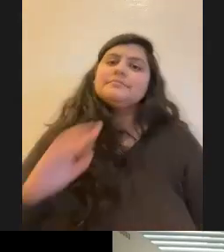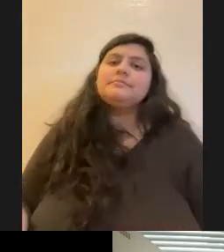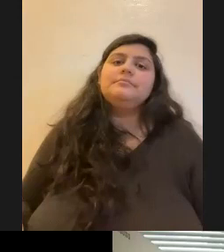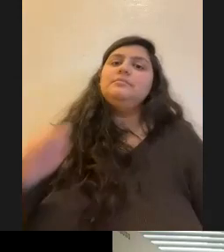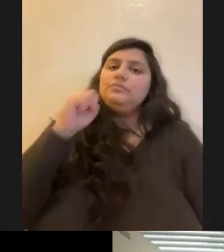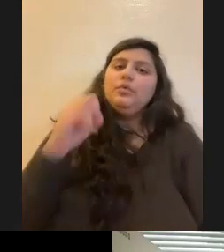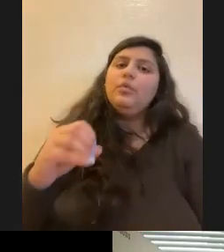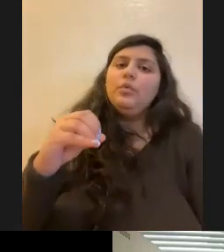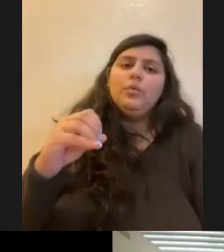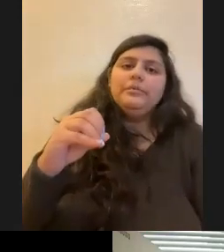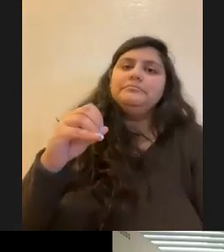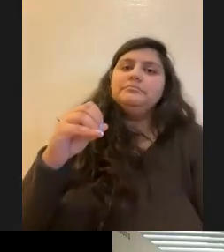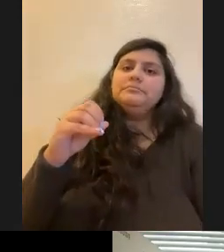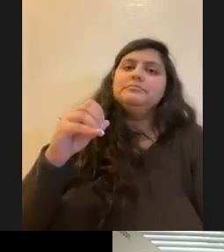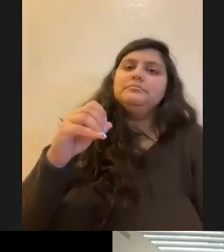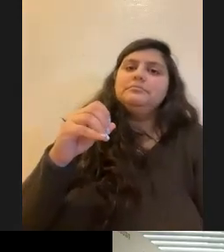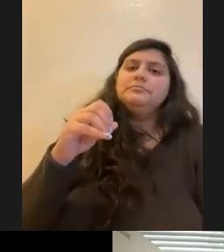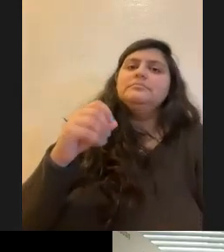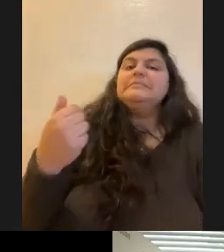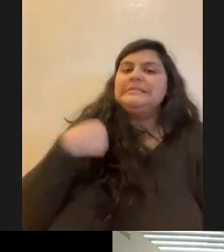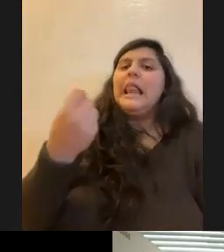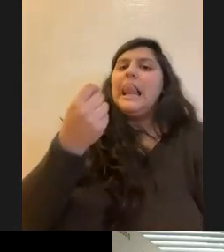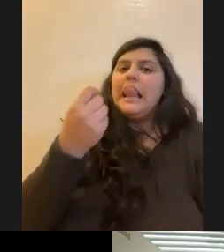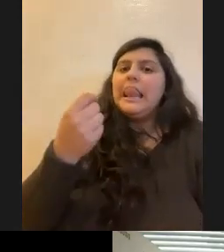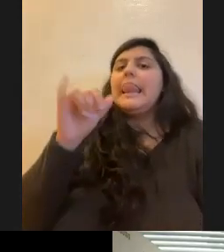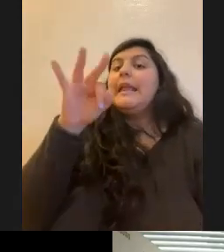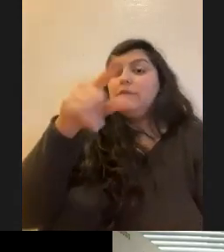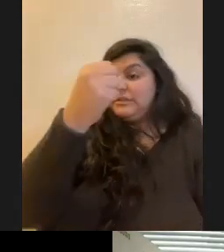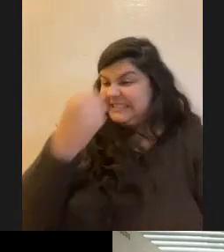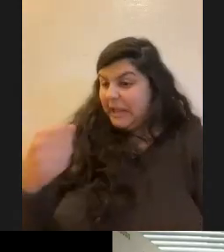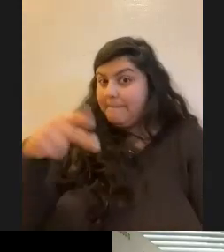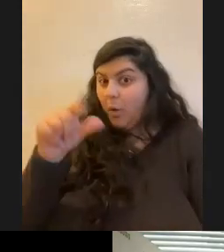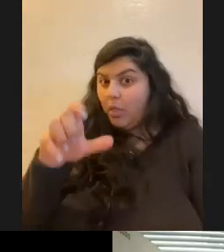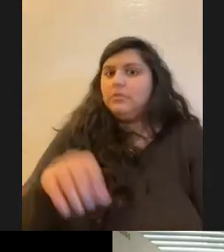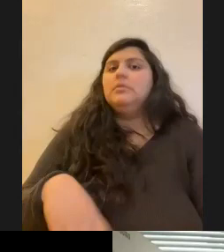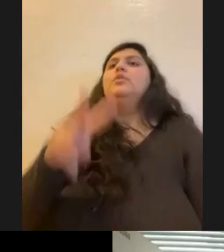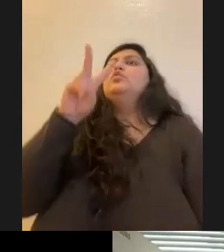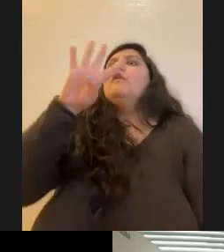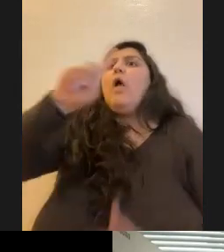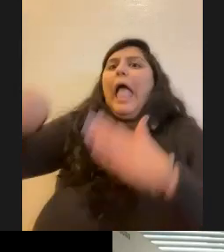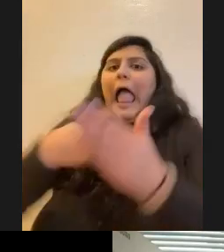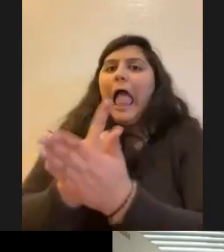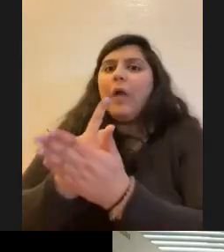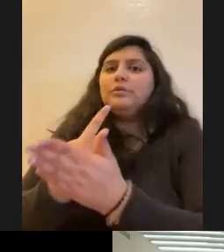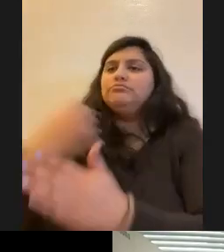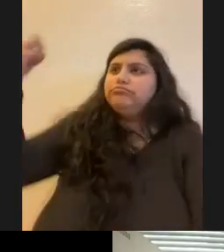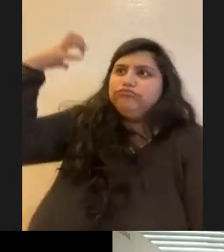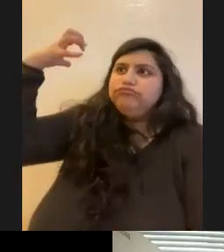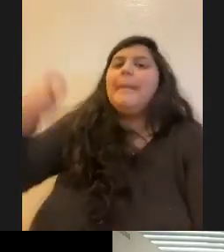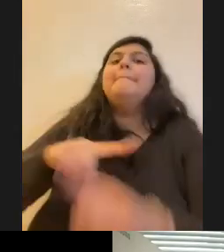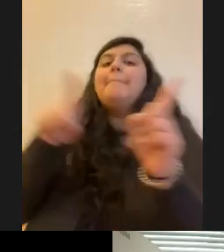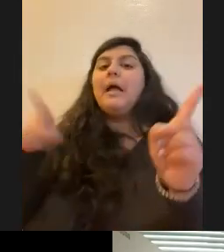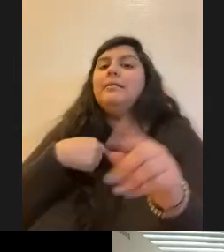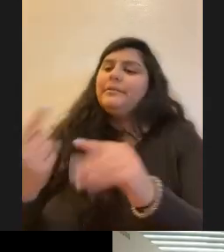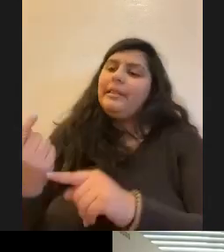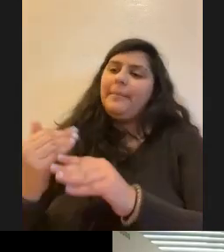almost, I'm a little bit like, if you go to the South Pole, they'll have like absolutely 24 hours of light. I was a little bit higher